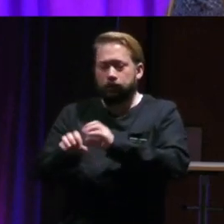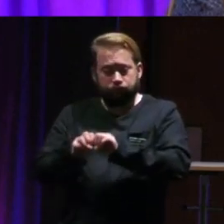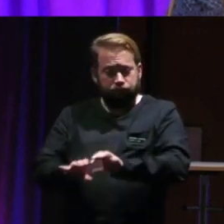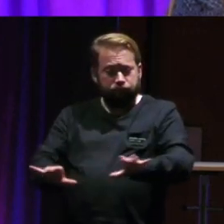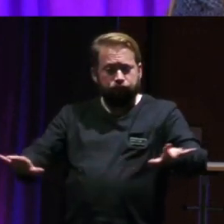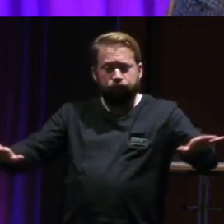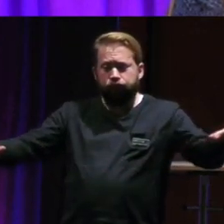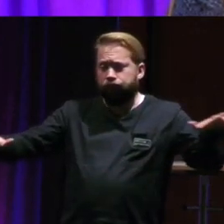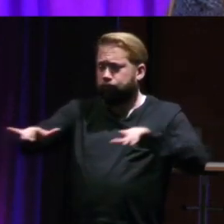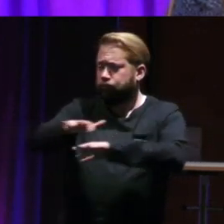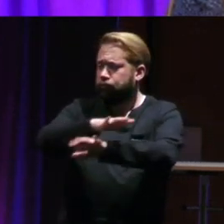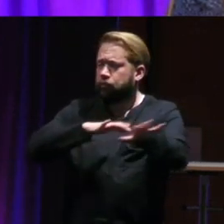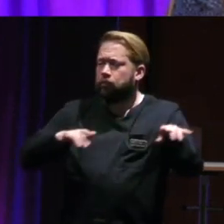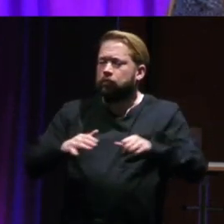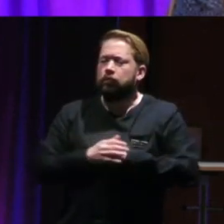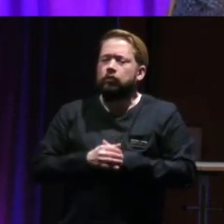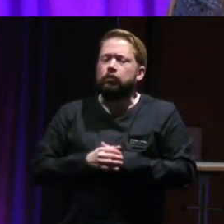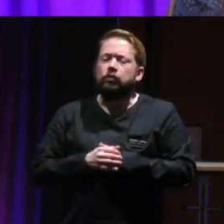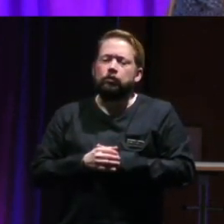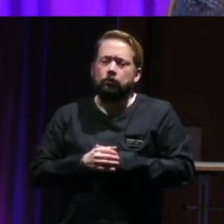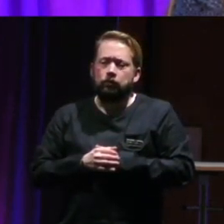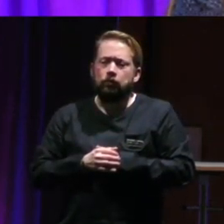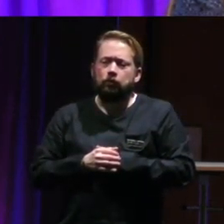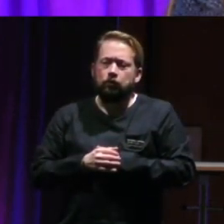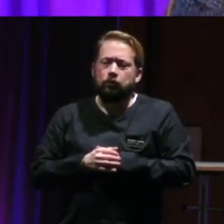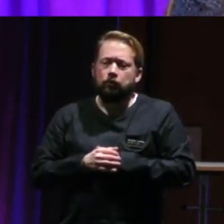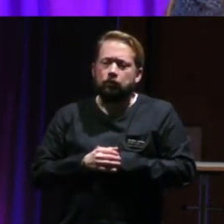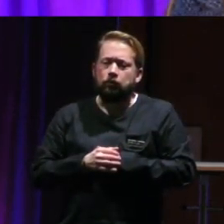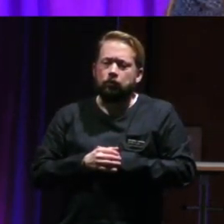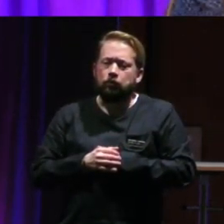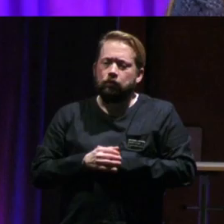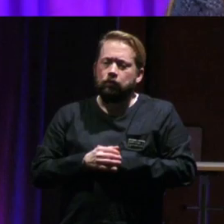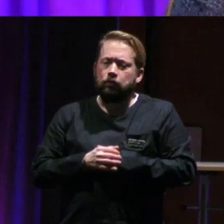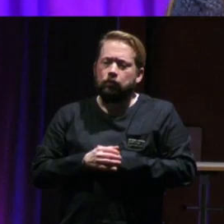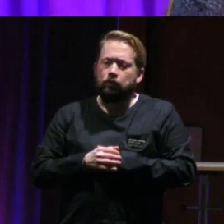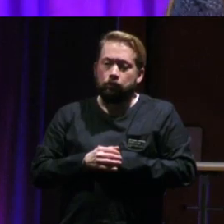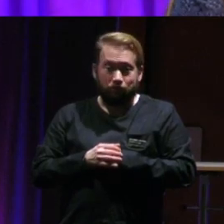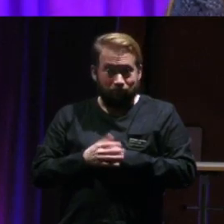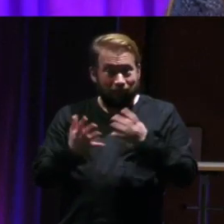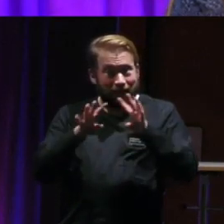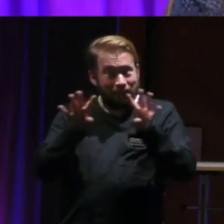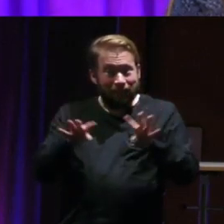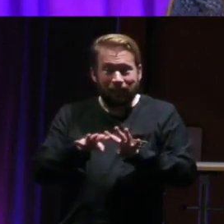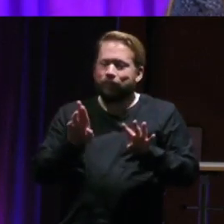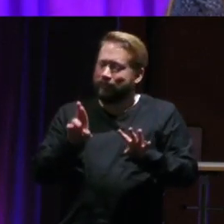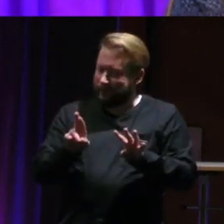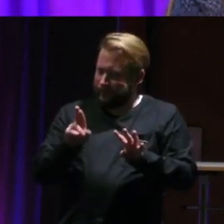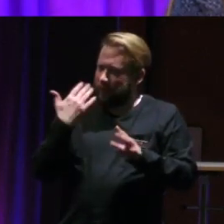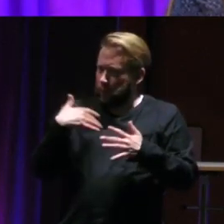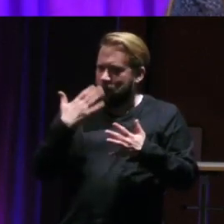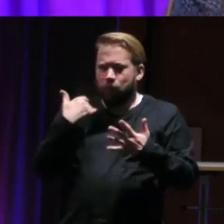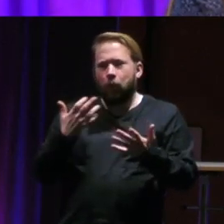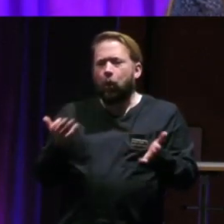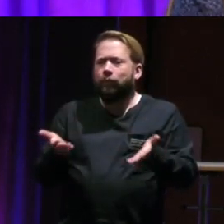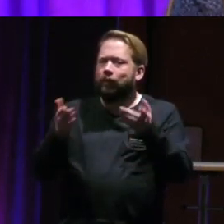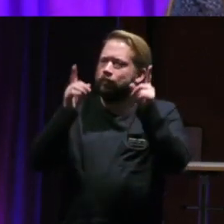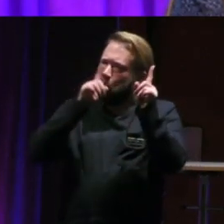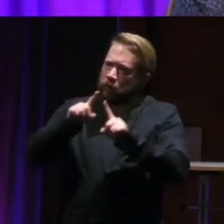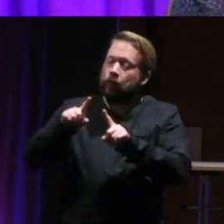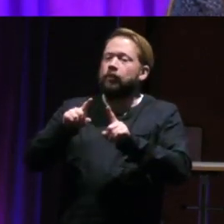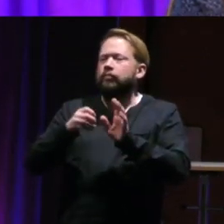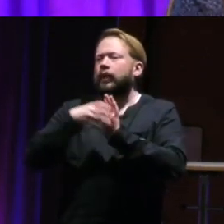internet. Yes, in the internet. Yeah. But internet can bring people to streets. That's why they start